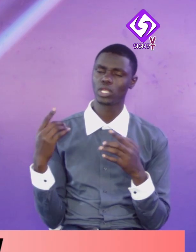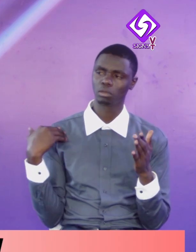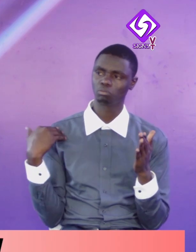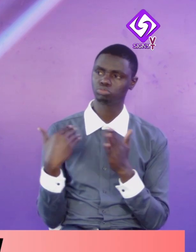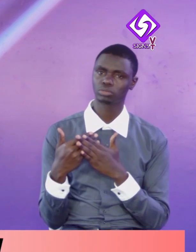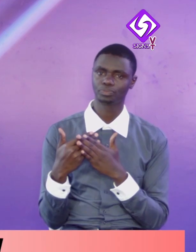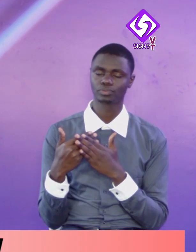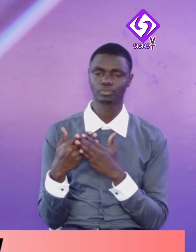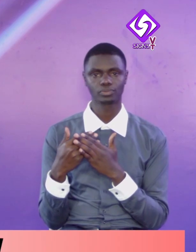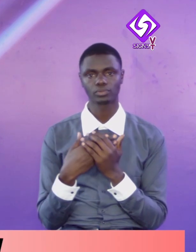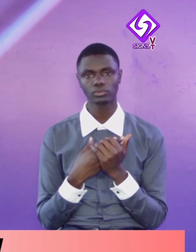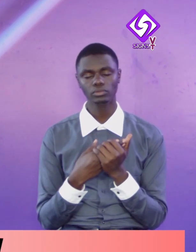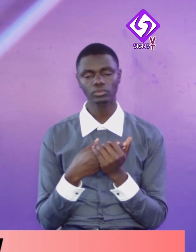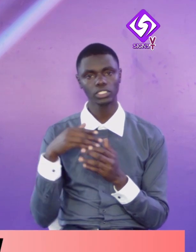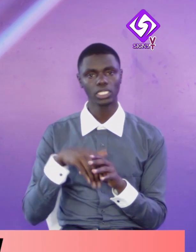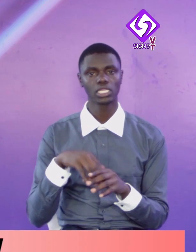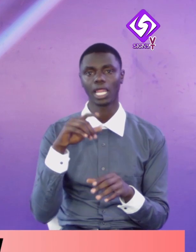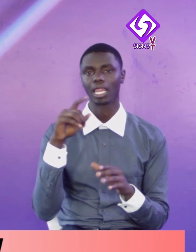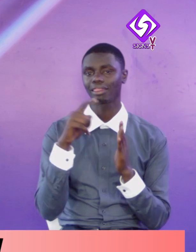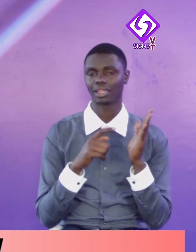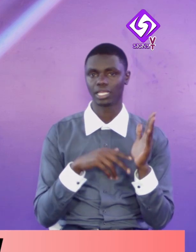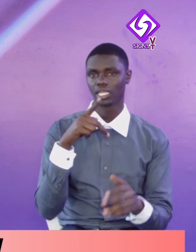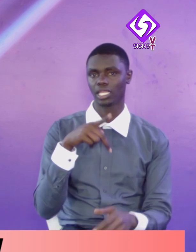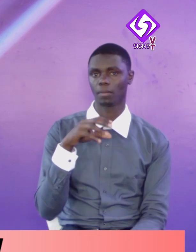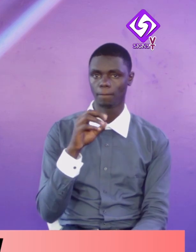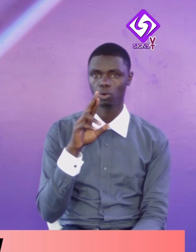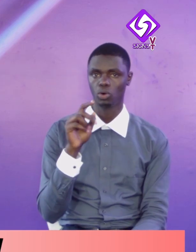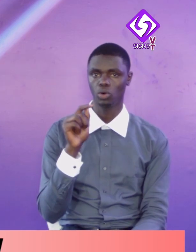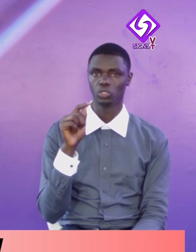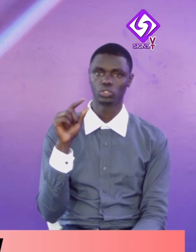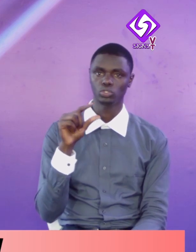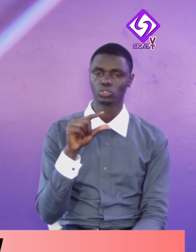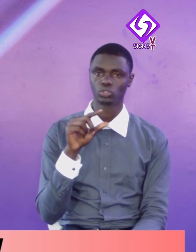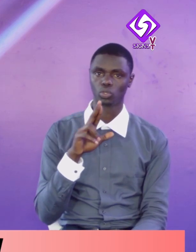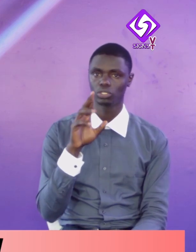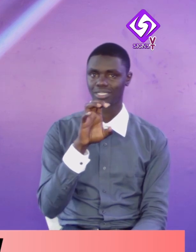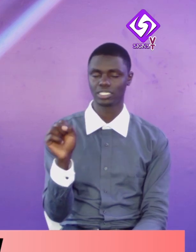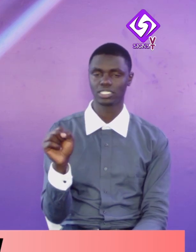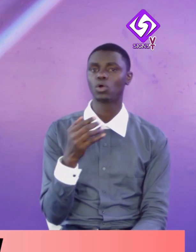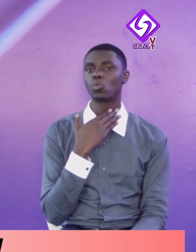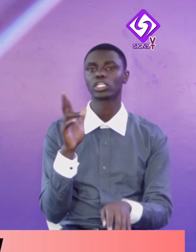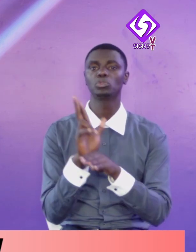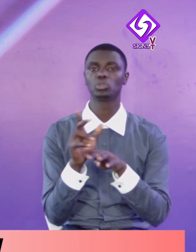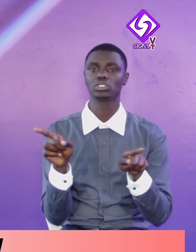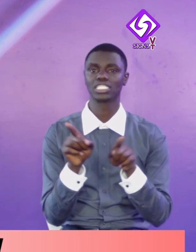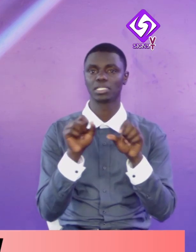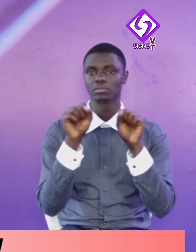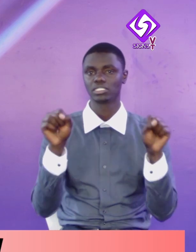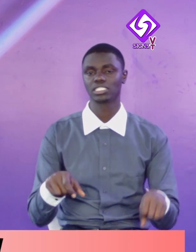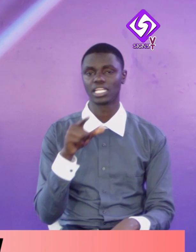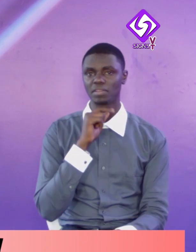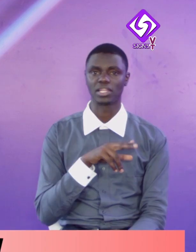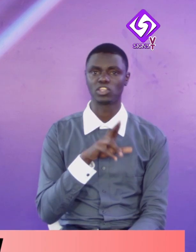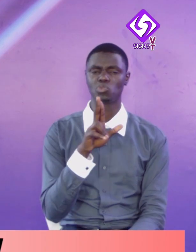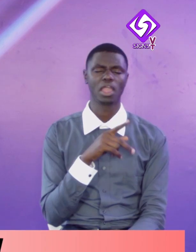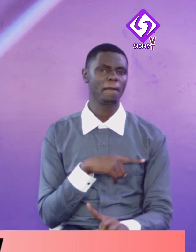is the Portuguese league. Yeah. Now that he is in the Premier League, he wanted to adapt the same system at Manchester United.